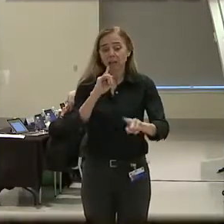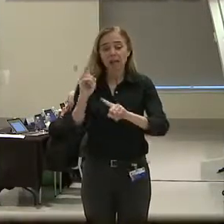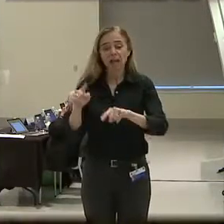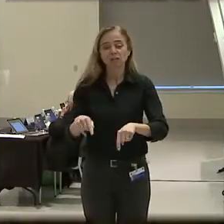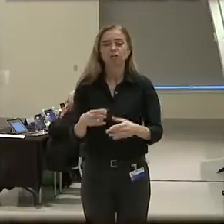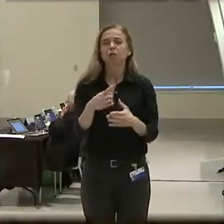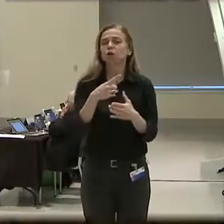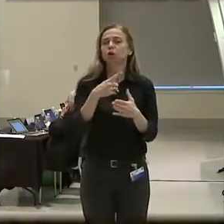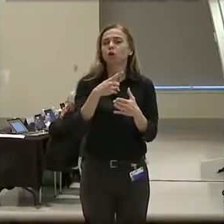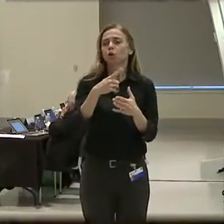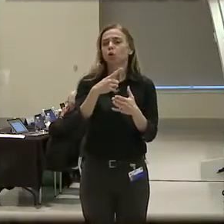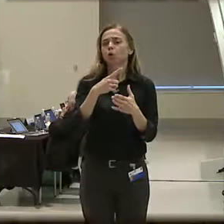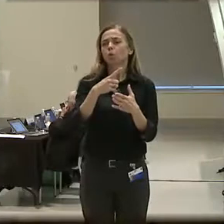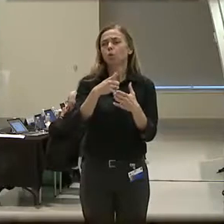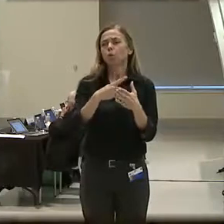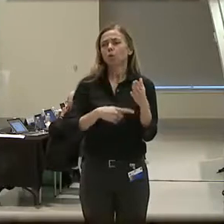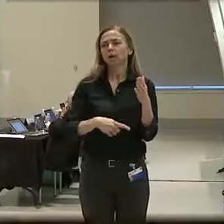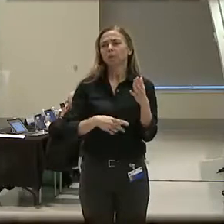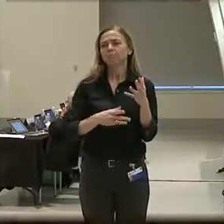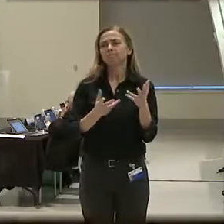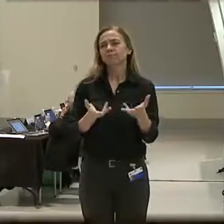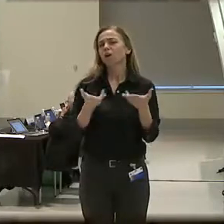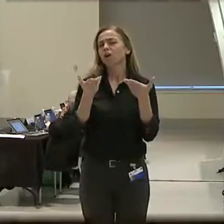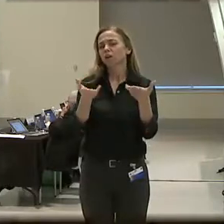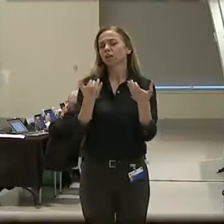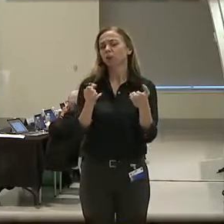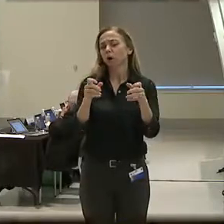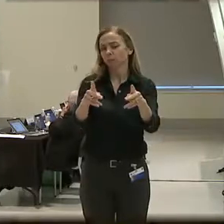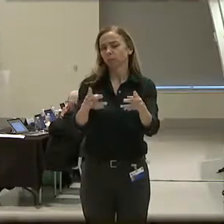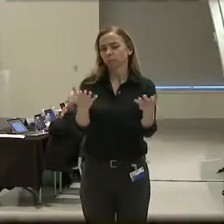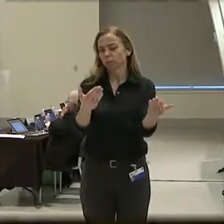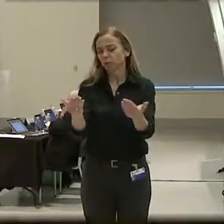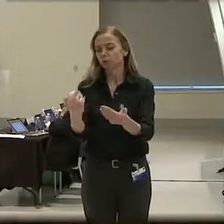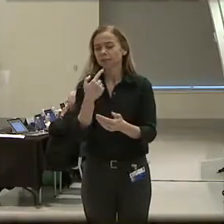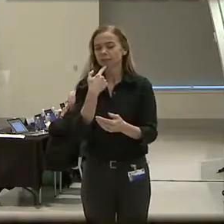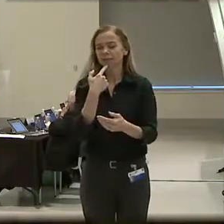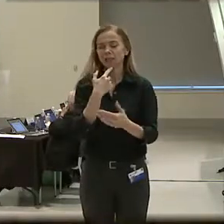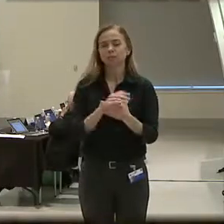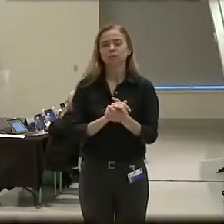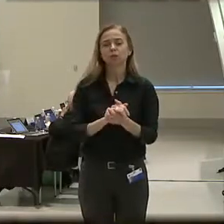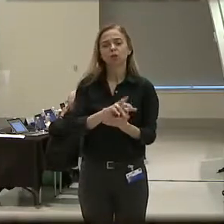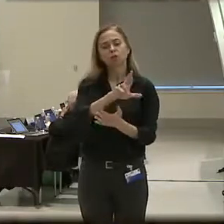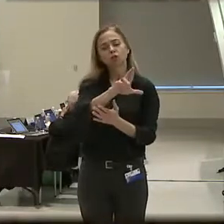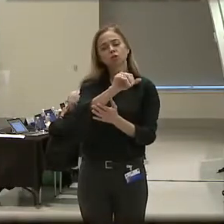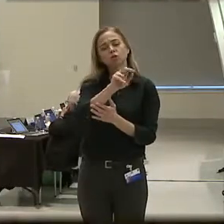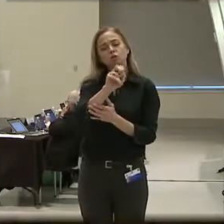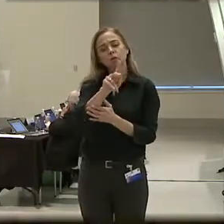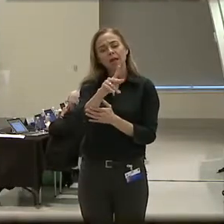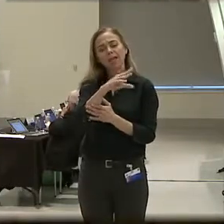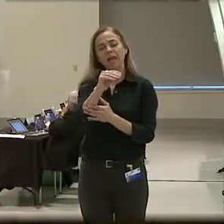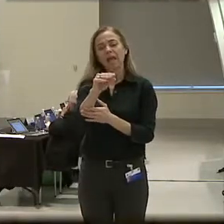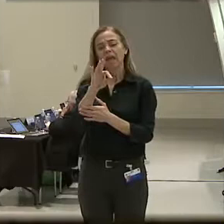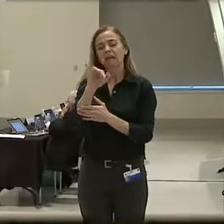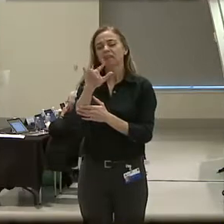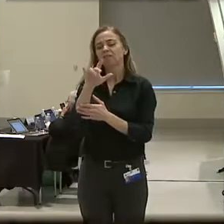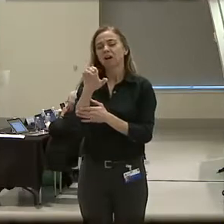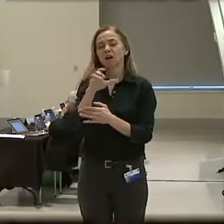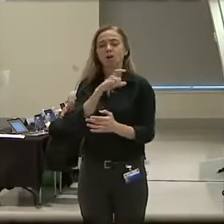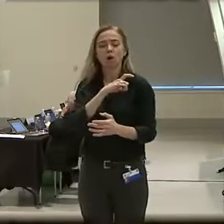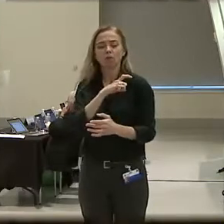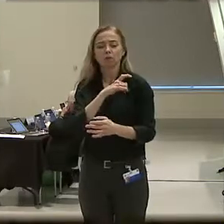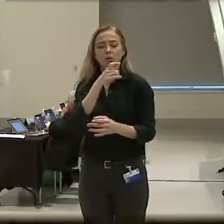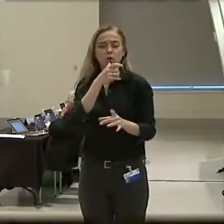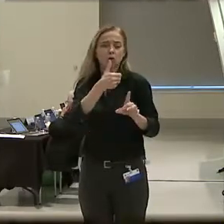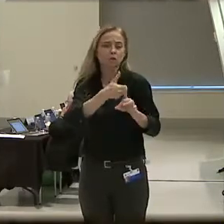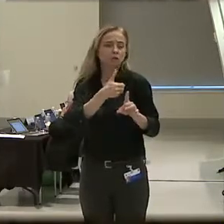you say, and what, I'm going to give you the opportunity to say it, to the rank and file officers across the country who feel